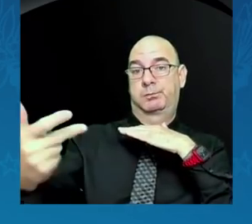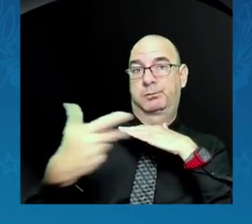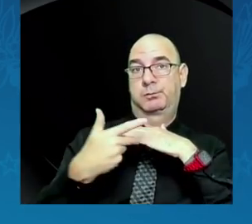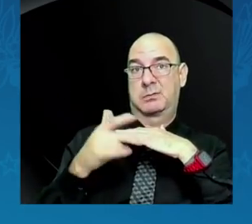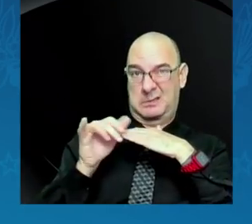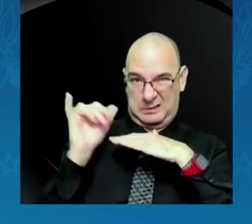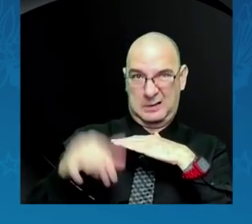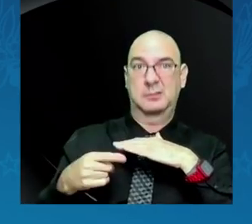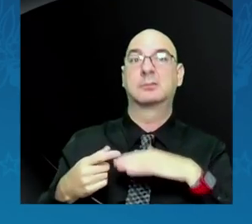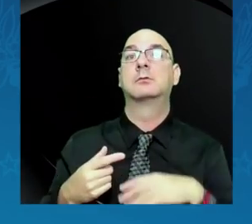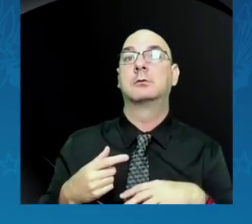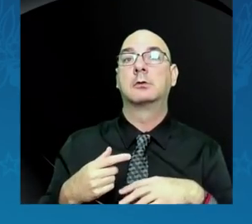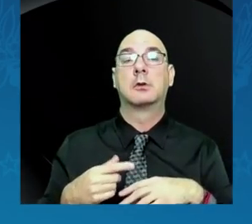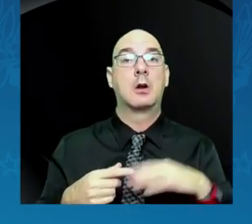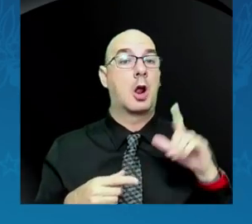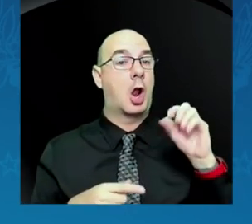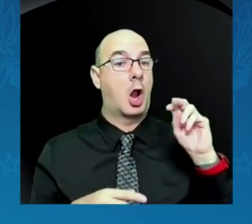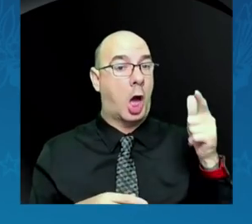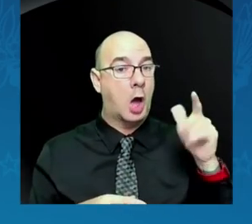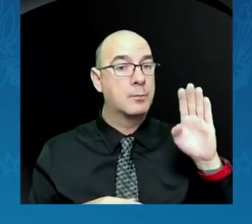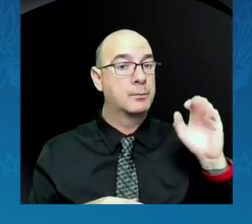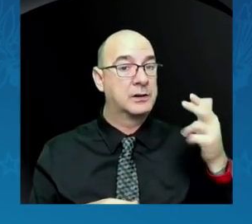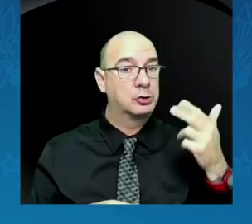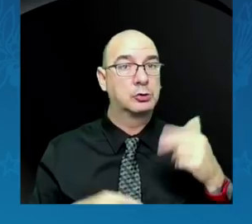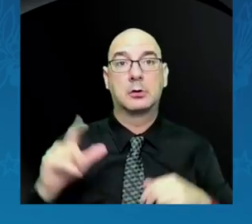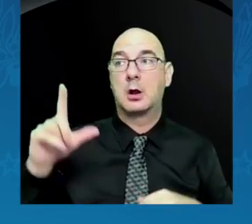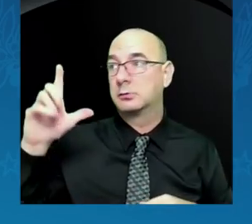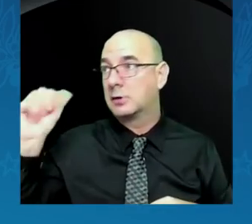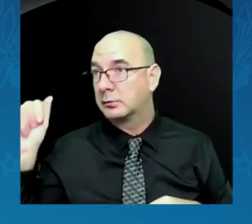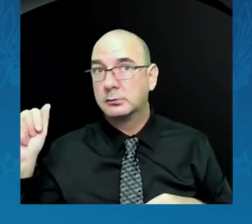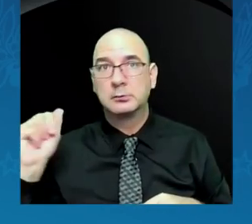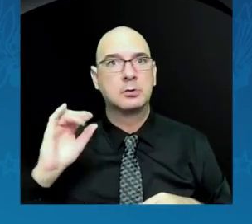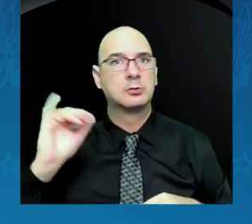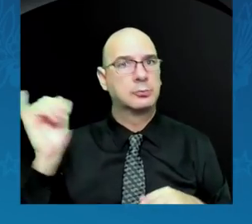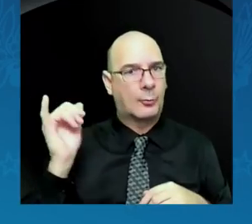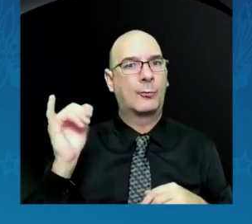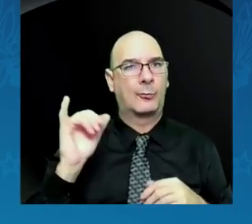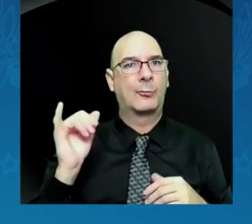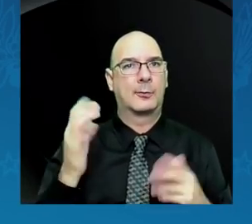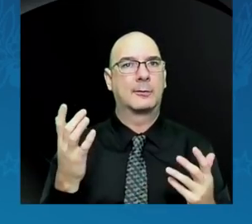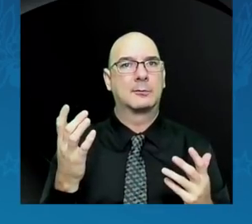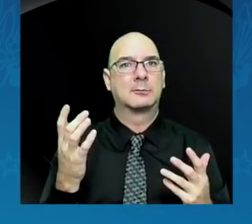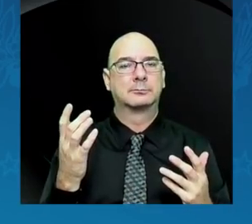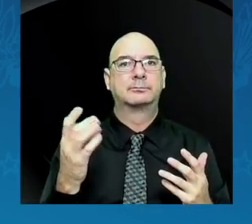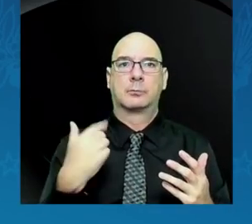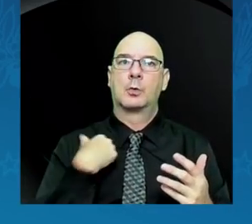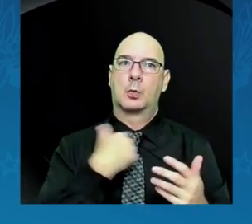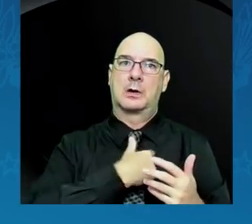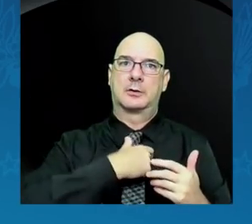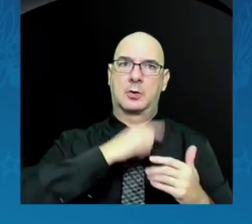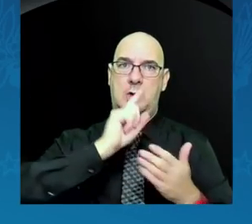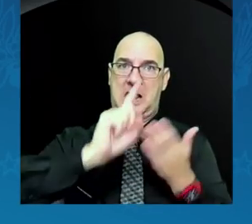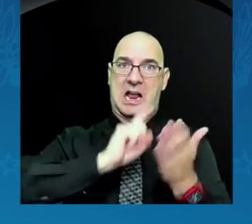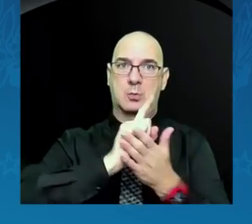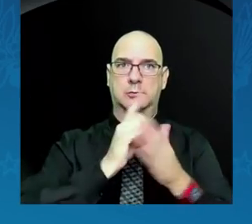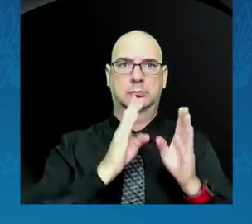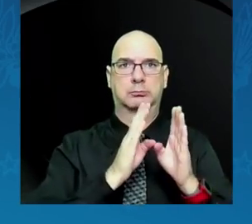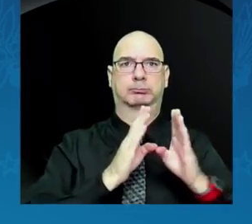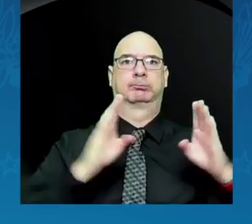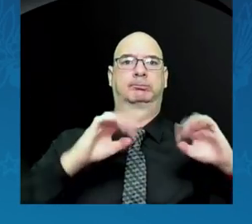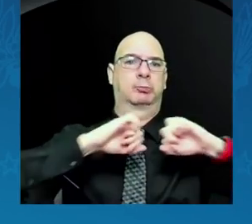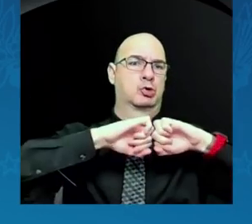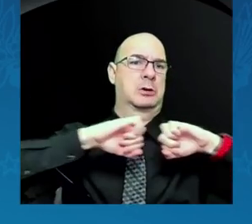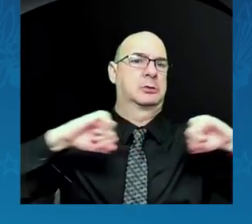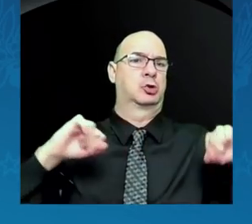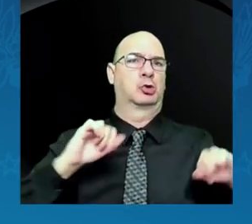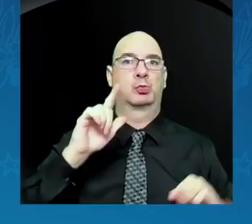ports because of what we have done, which is to extend, as you know, the 24, or to extend the hours to now 24 hours a day, 7 days a week. But